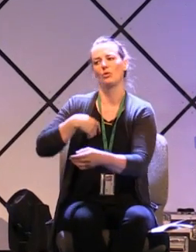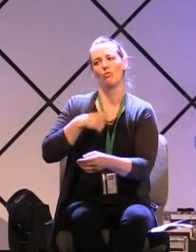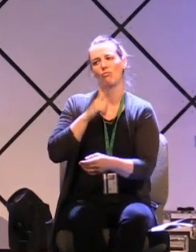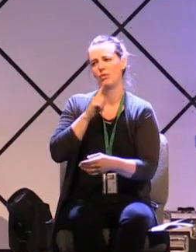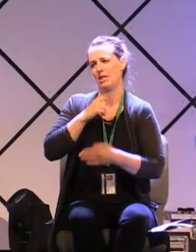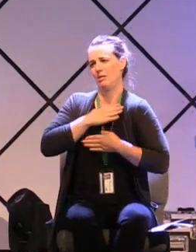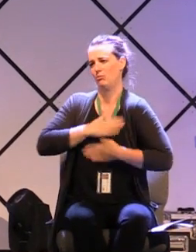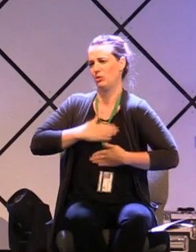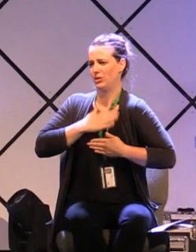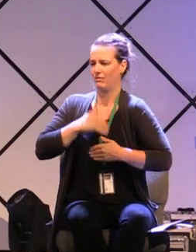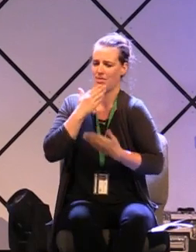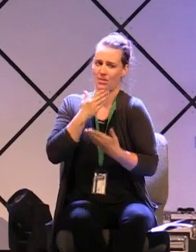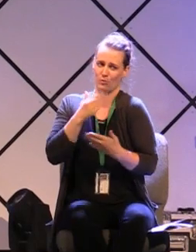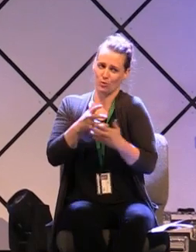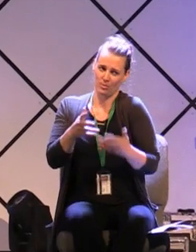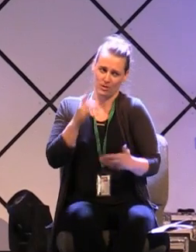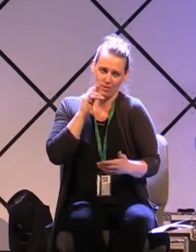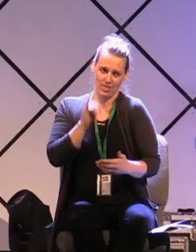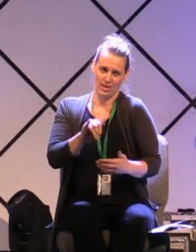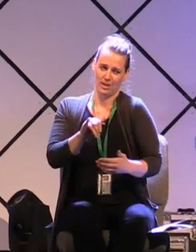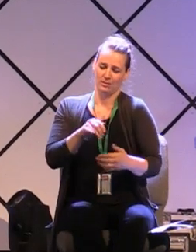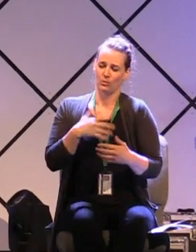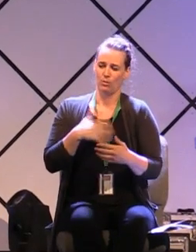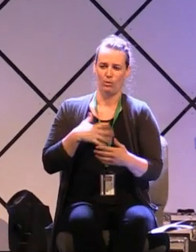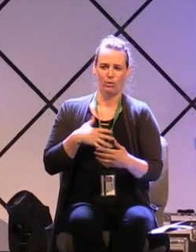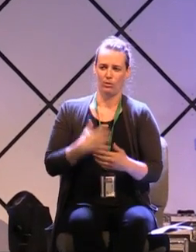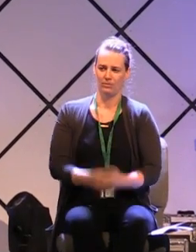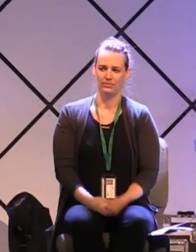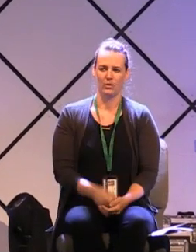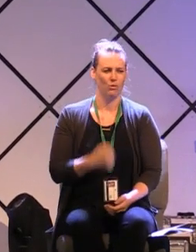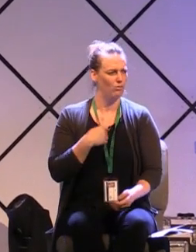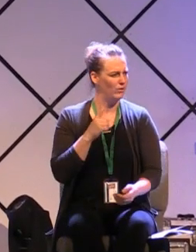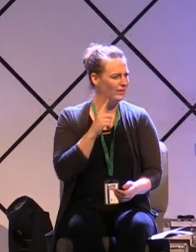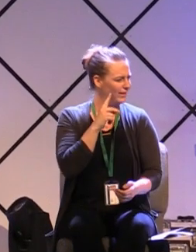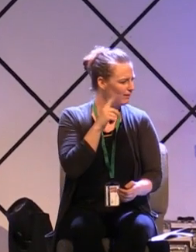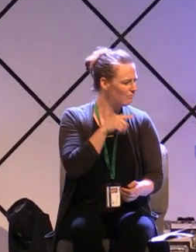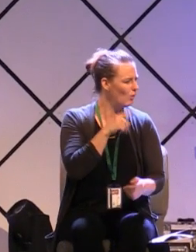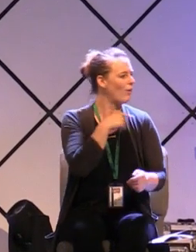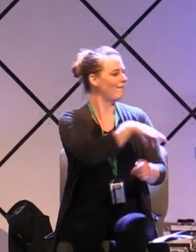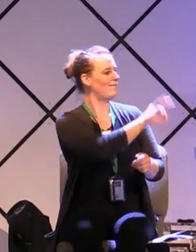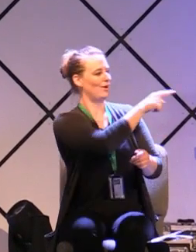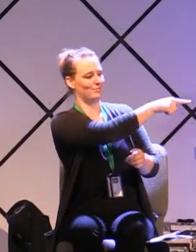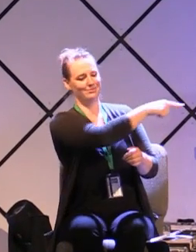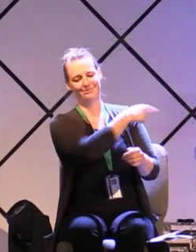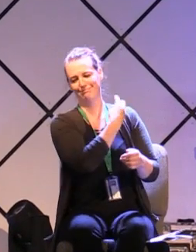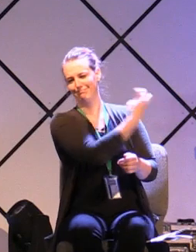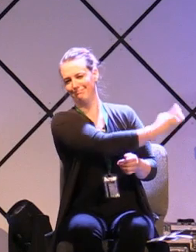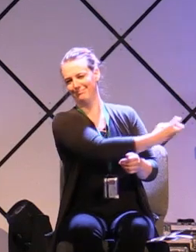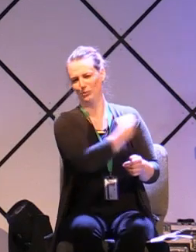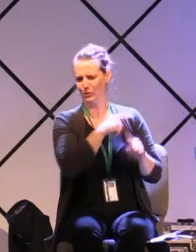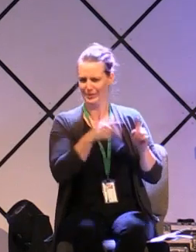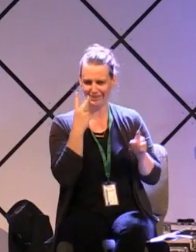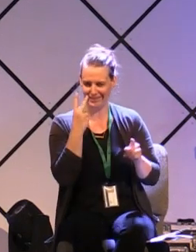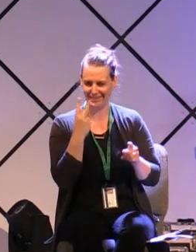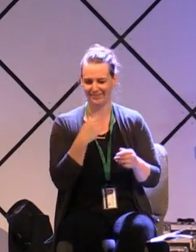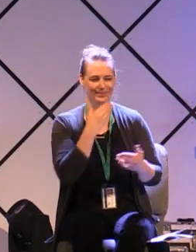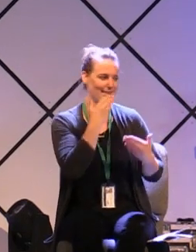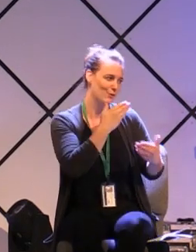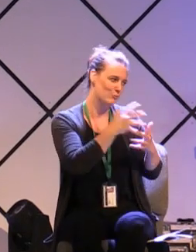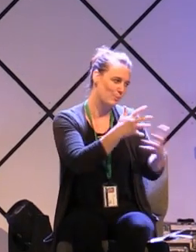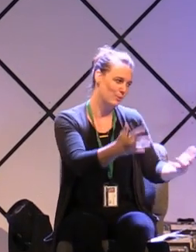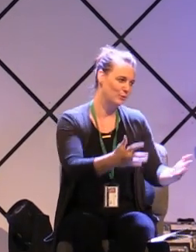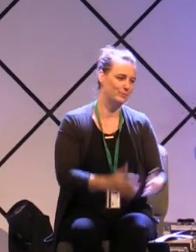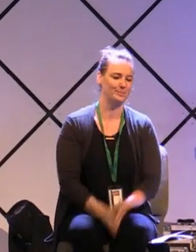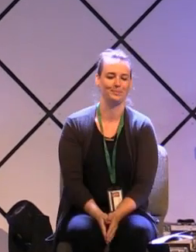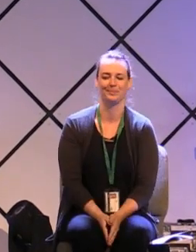very, very grateful and just thank you very much. Oh, I'm like, where did they go? Thank you very, very much. Thank you.